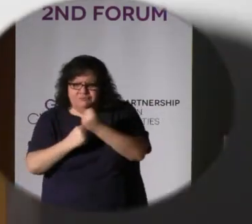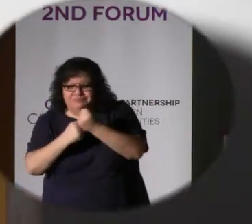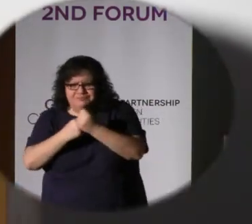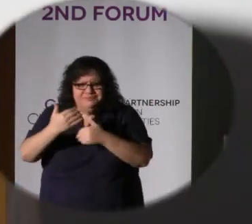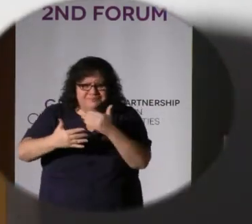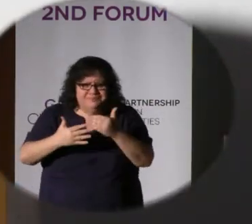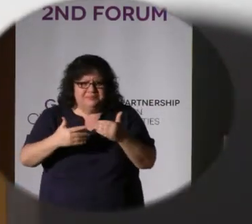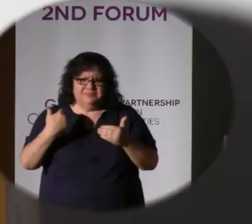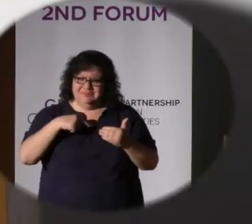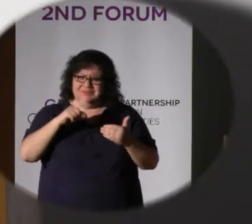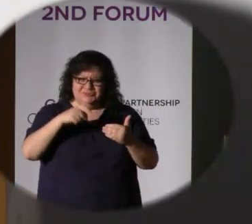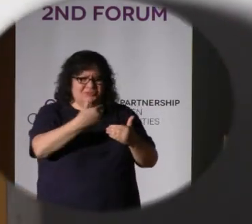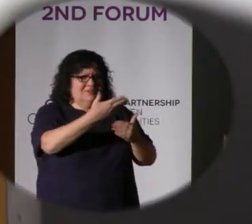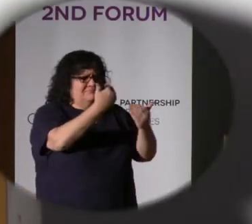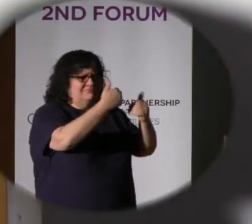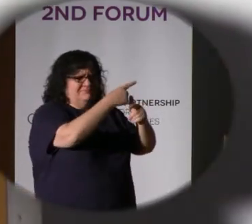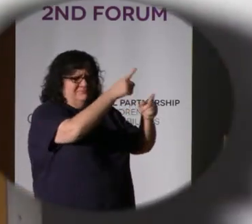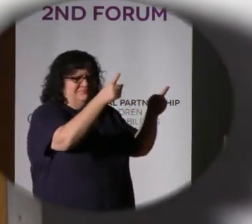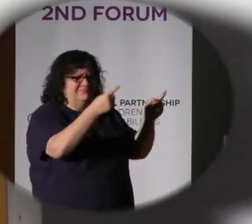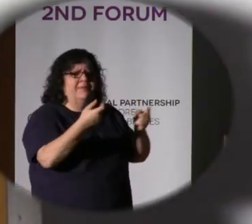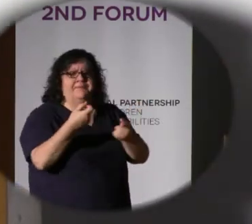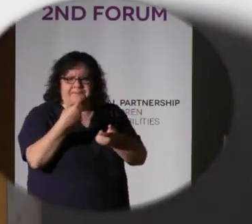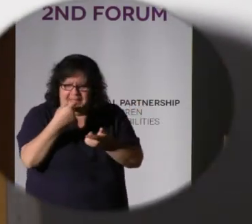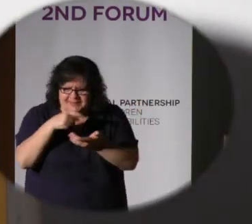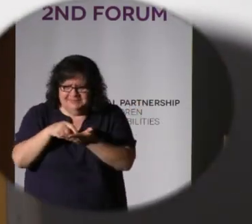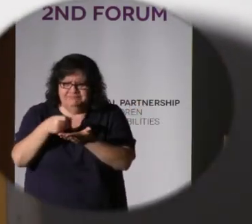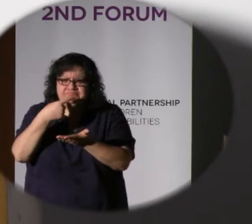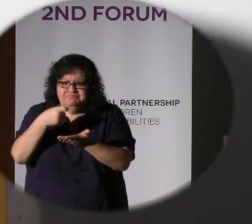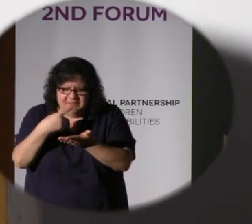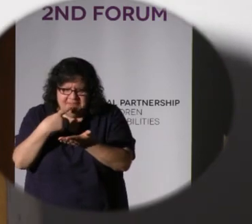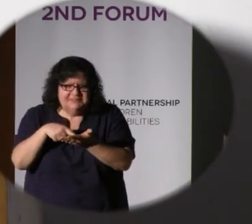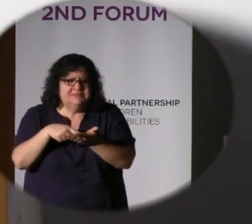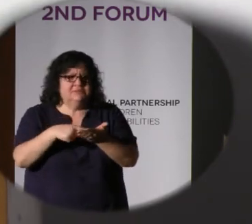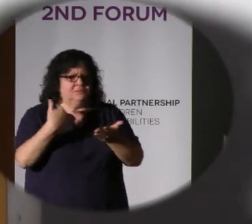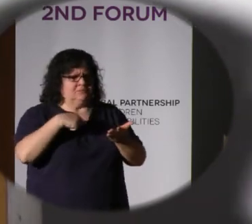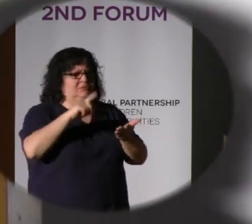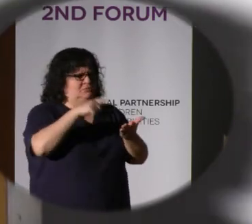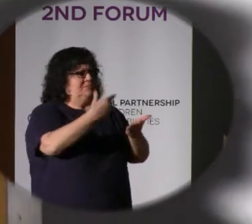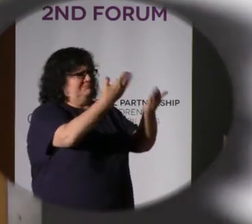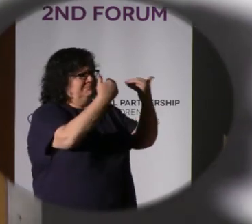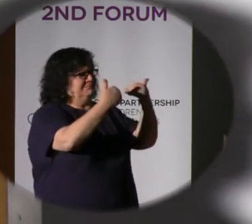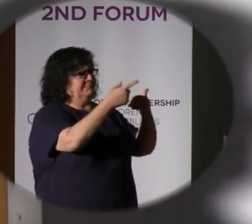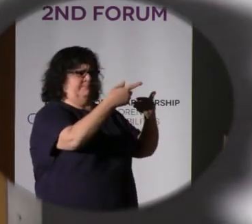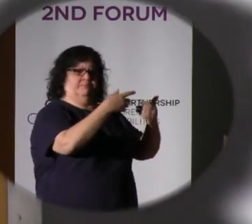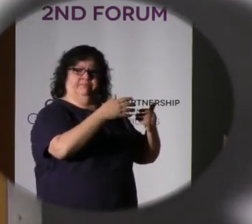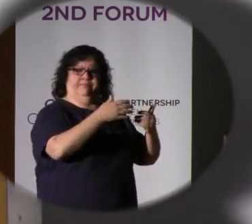from the 5 task forces. Does anybody have any experience with that?